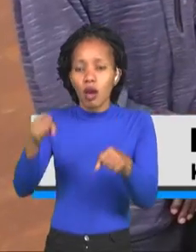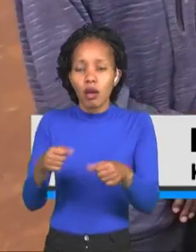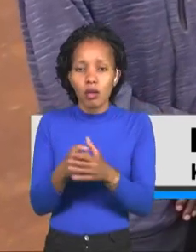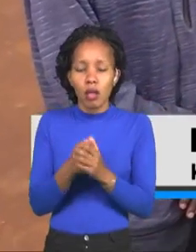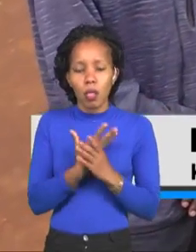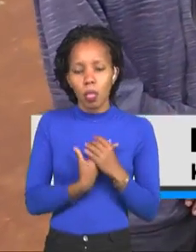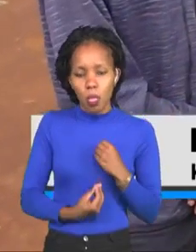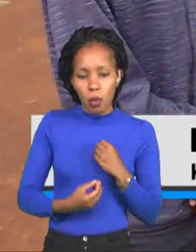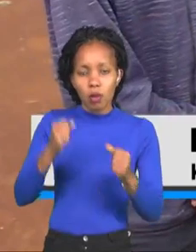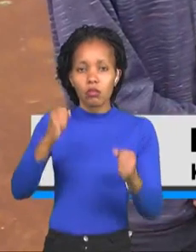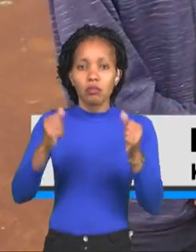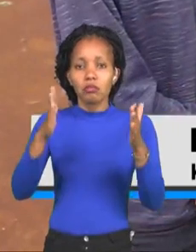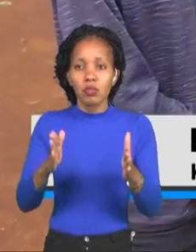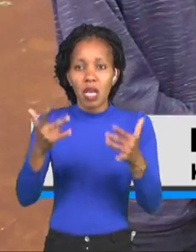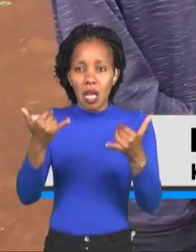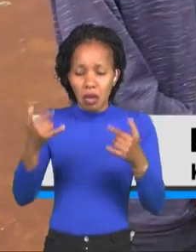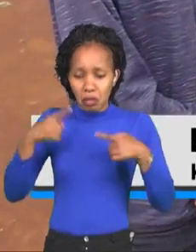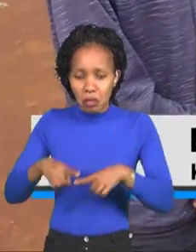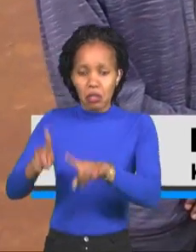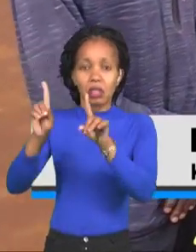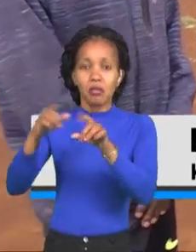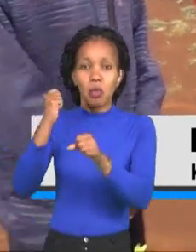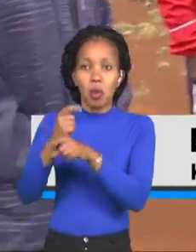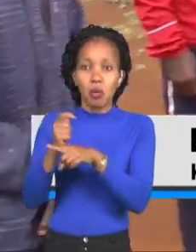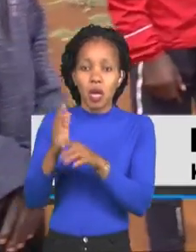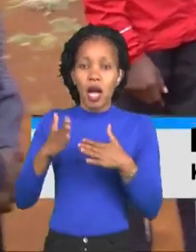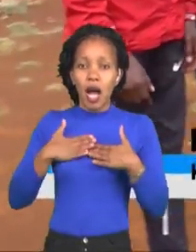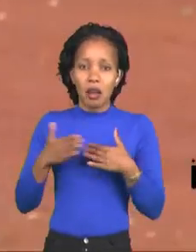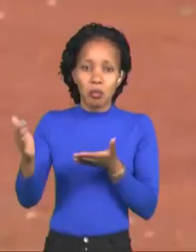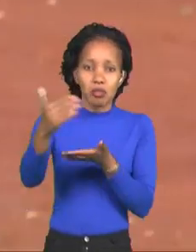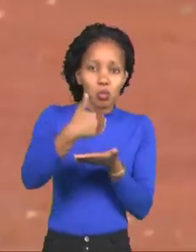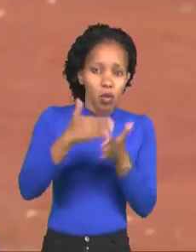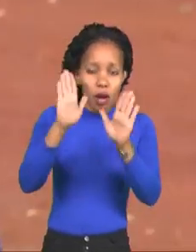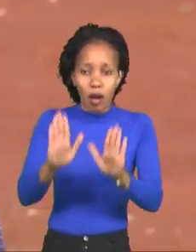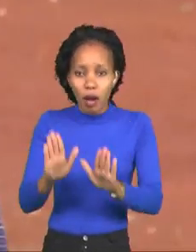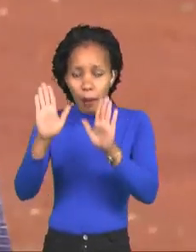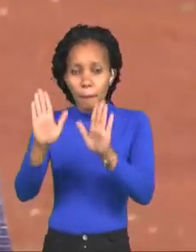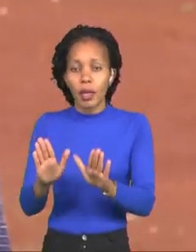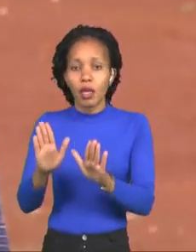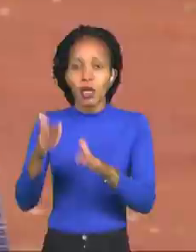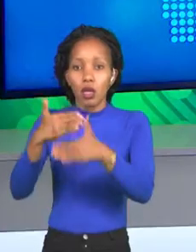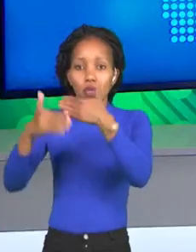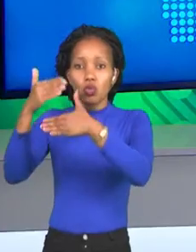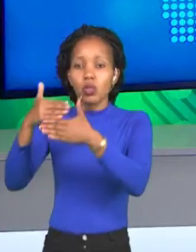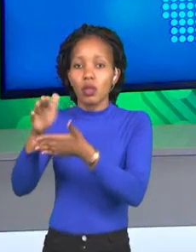Frustrated athletes have taken matters into their own hands and have launched a fundraising campaign to build a basic track near